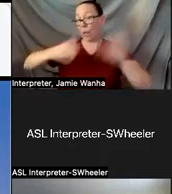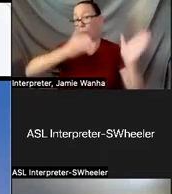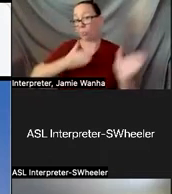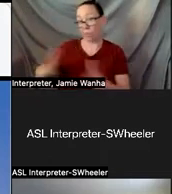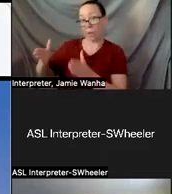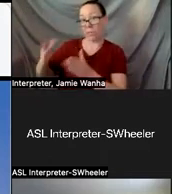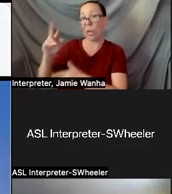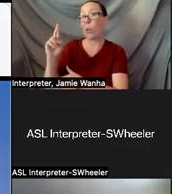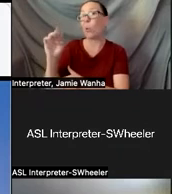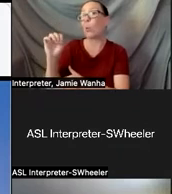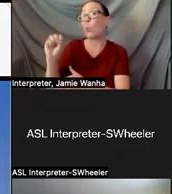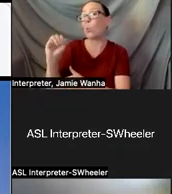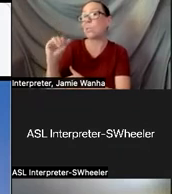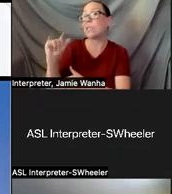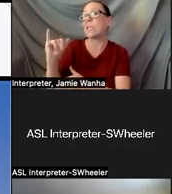Thank you very much.